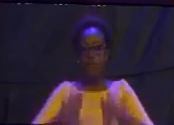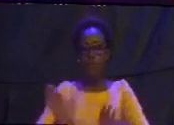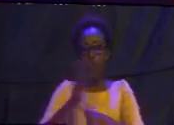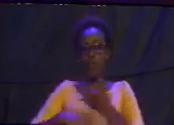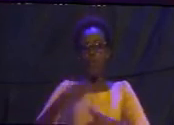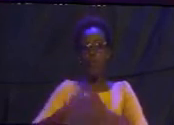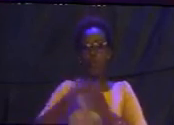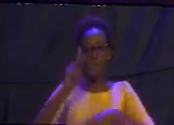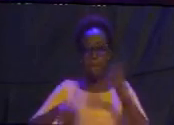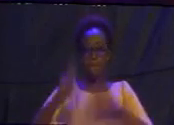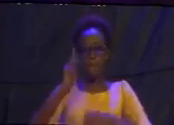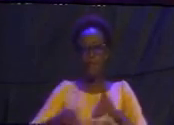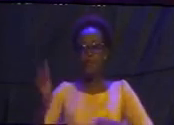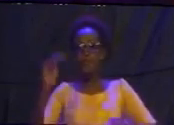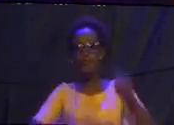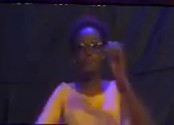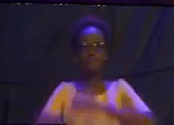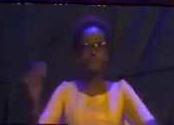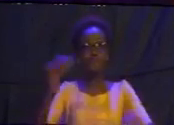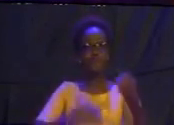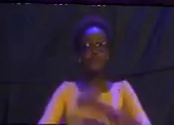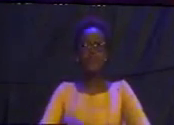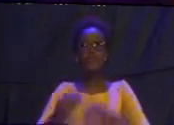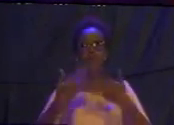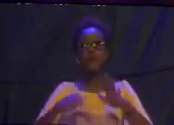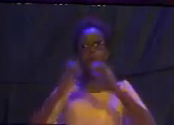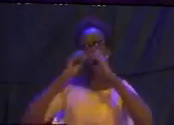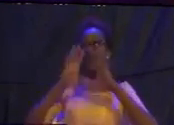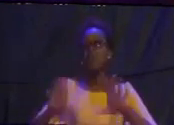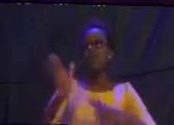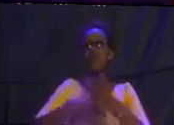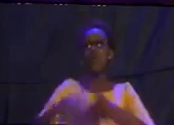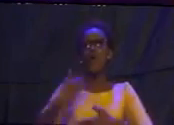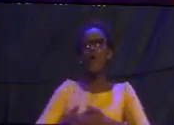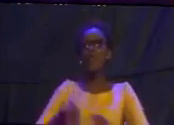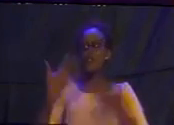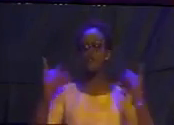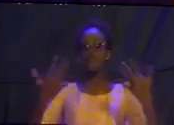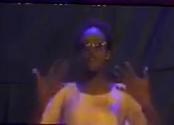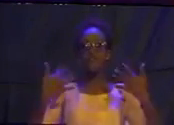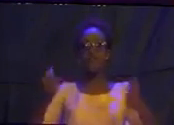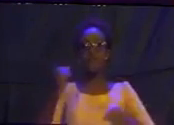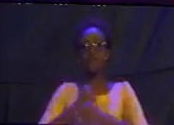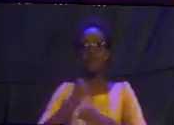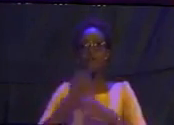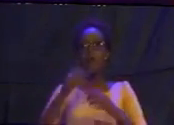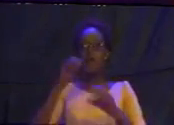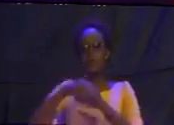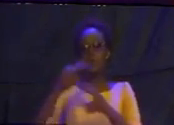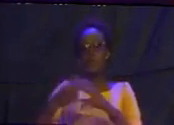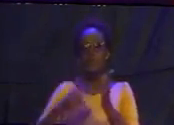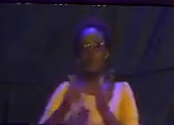give. Bless every person who's going to give. Bless the work of their hands. In